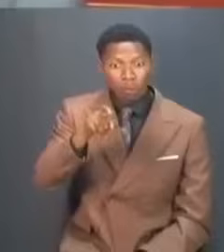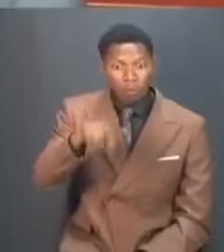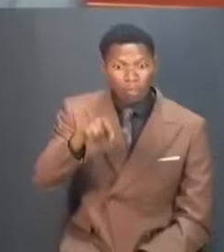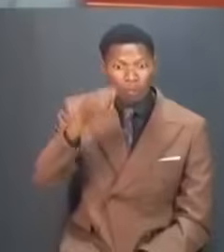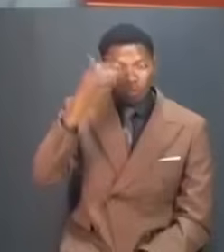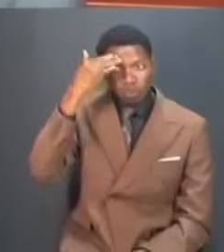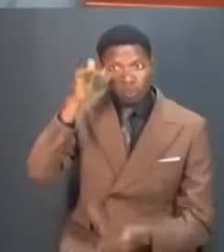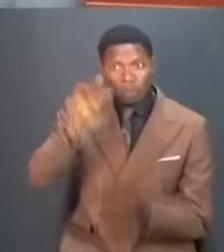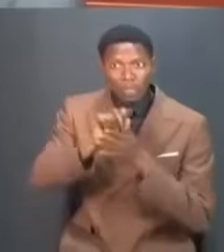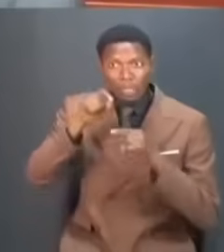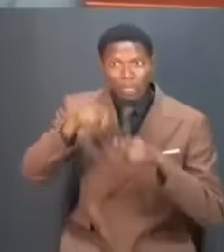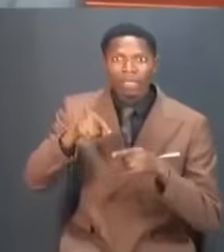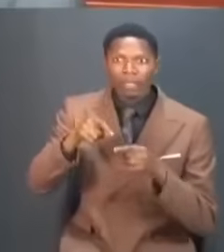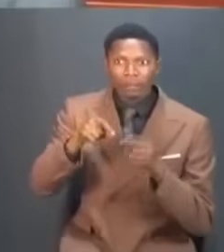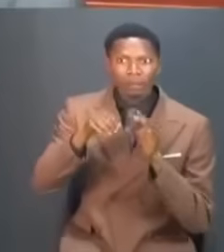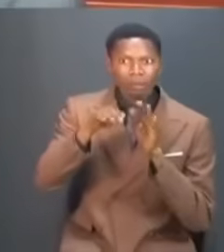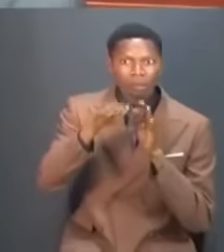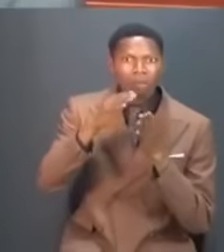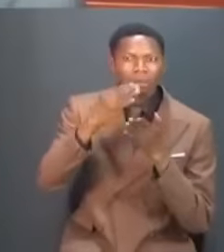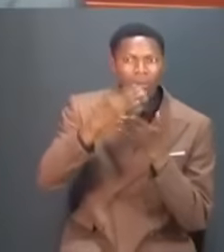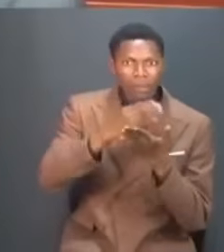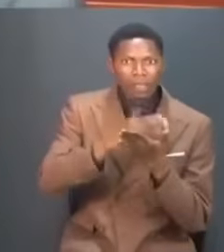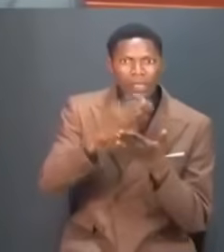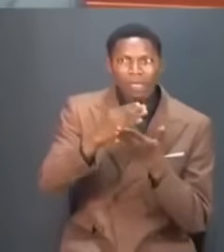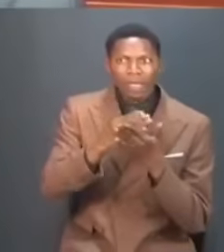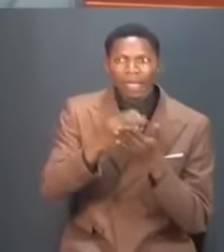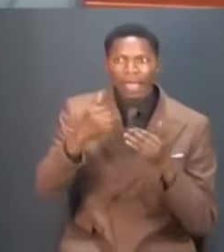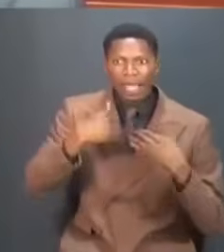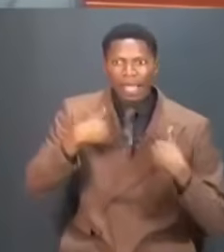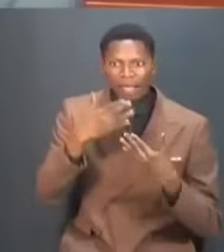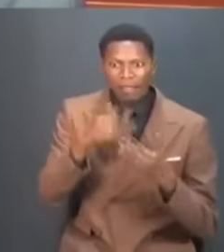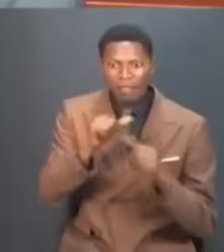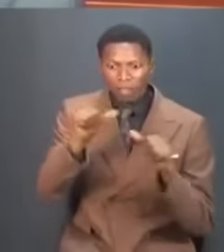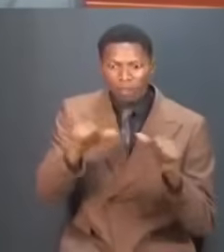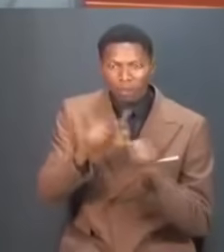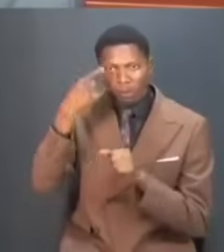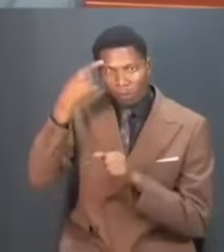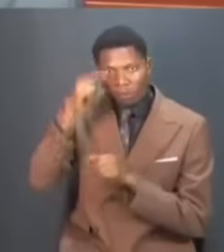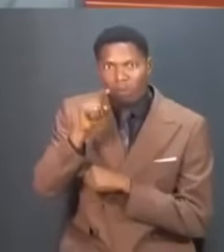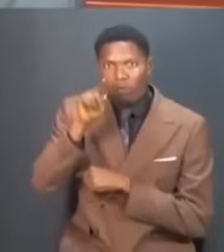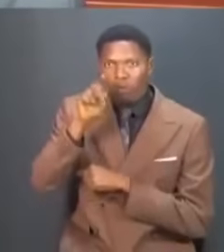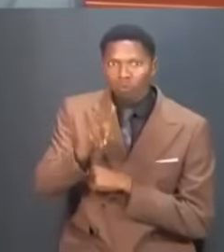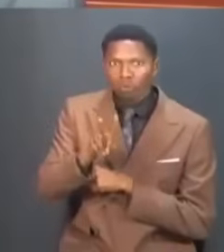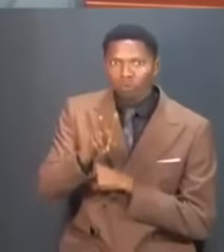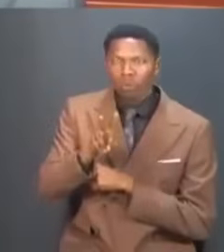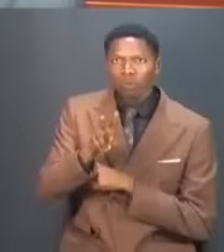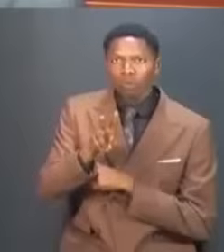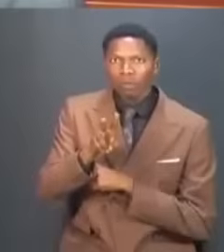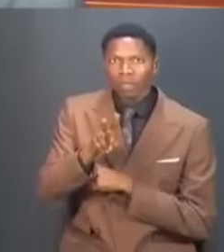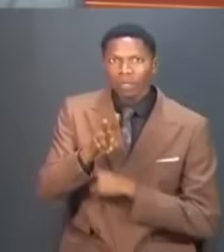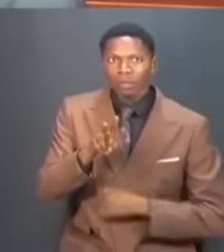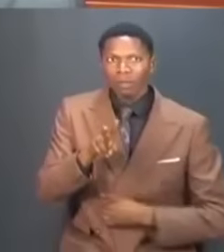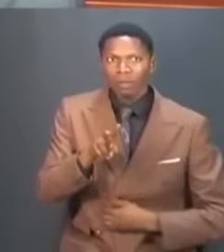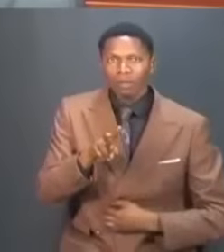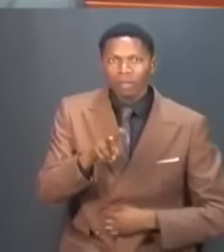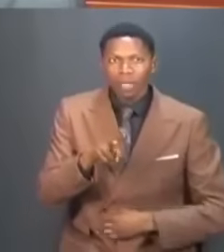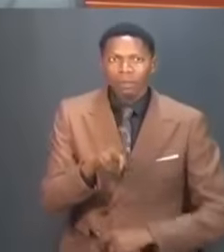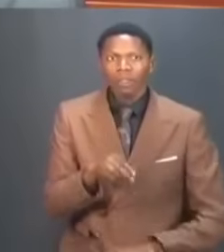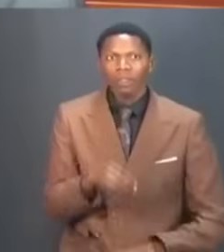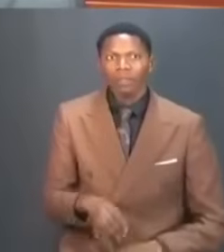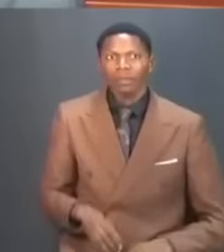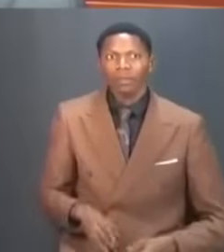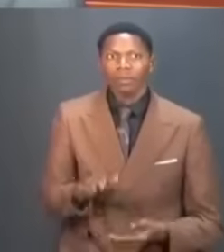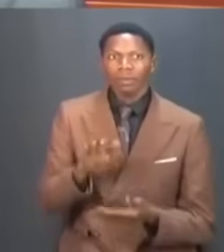has provision for the construction of 2 cashew factories in the Bono and Bono East regions. And